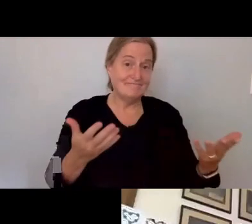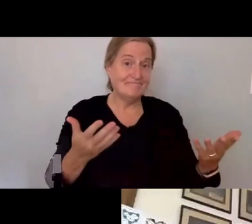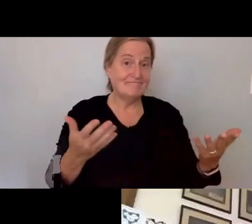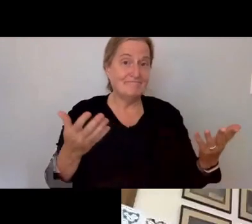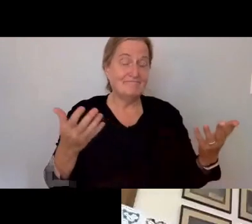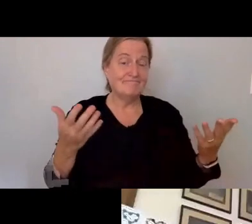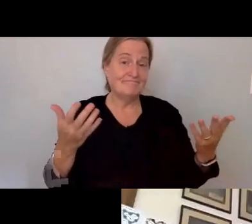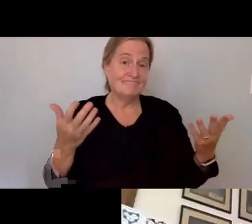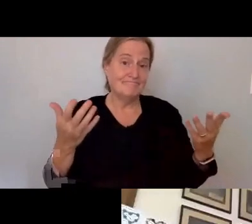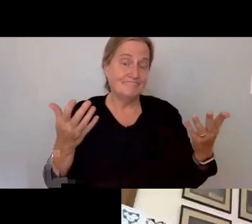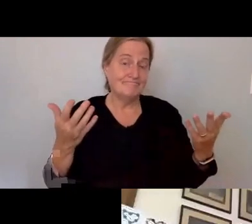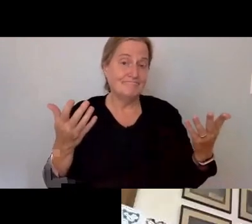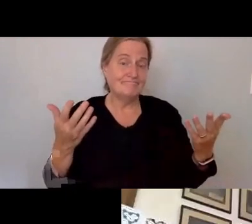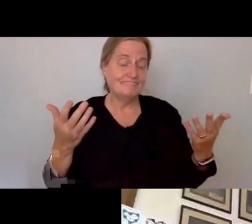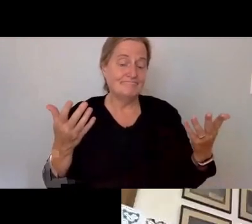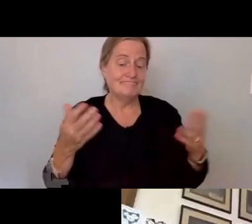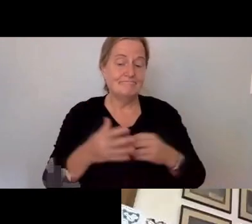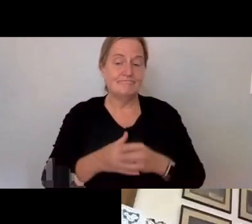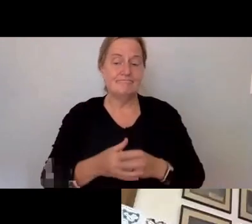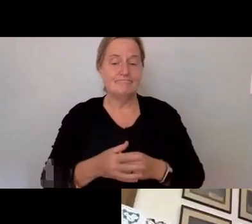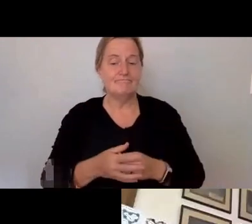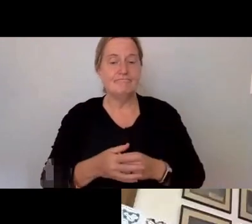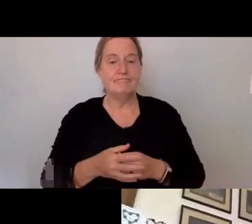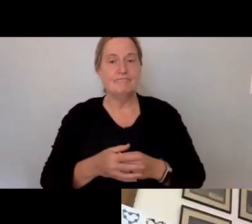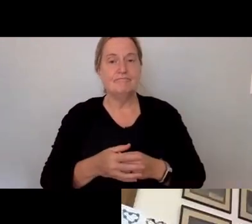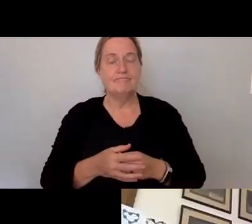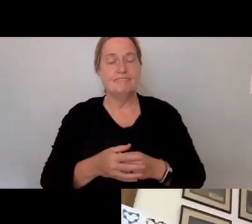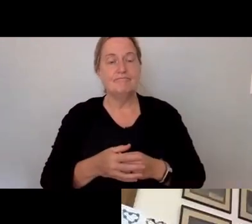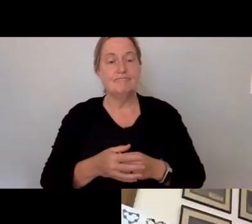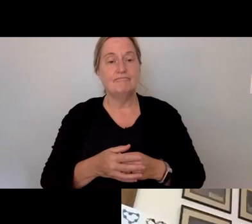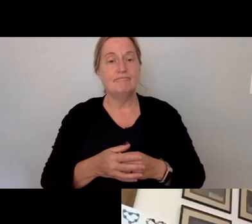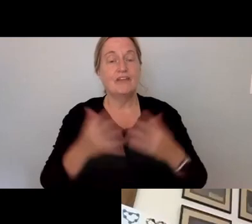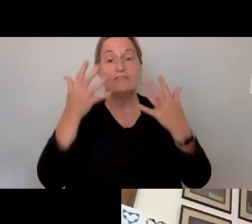Unfortunately, all the related issues on healthcare